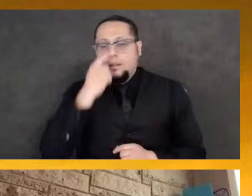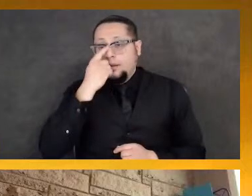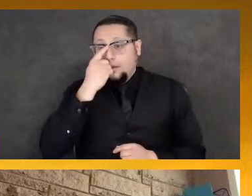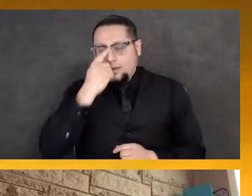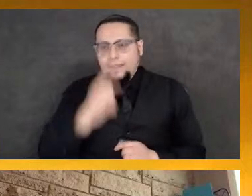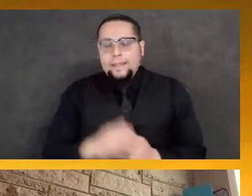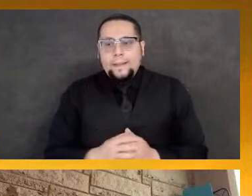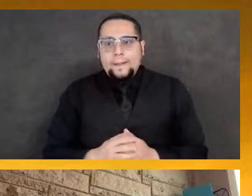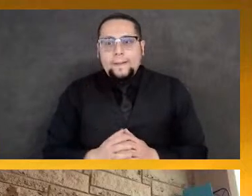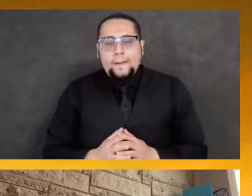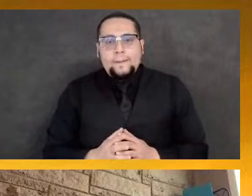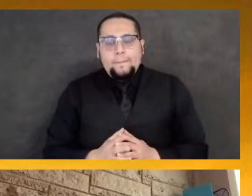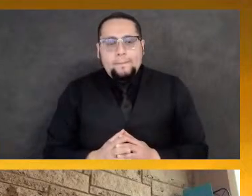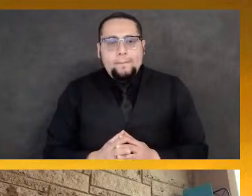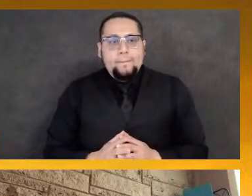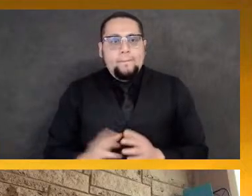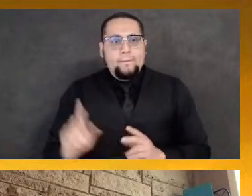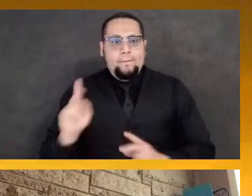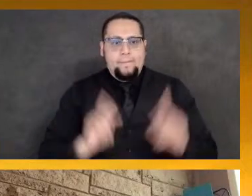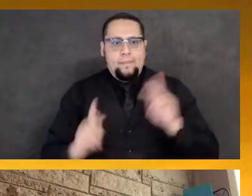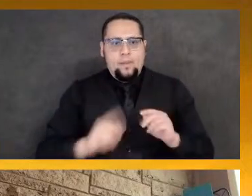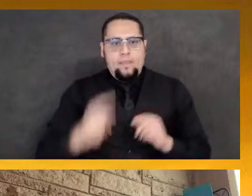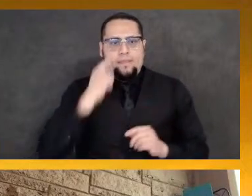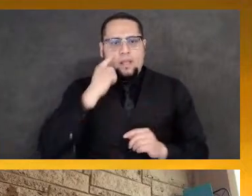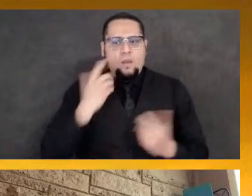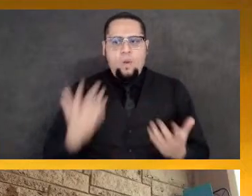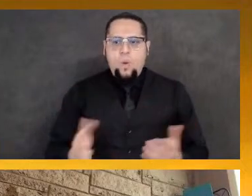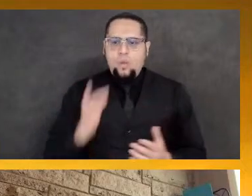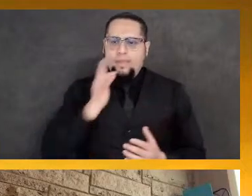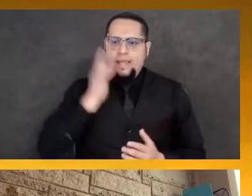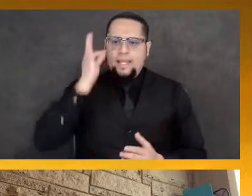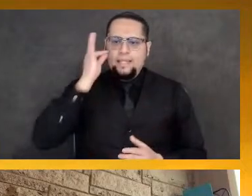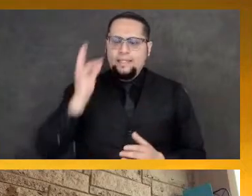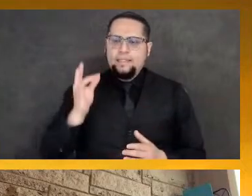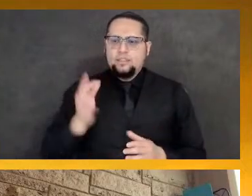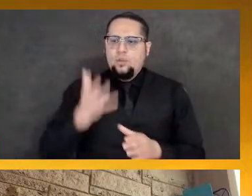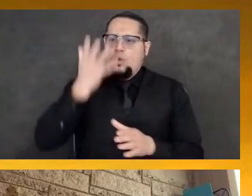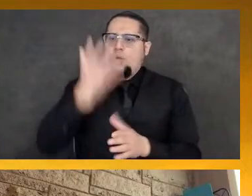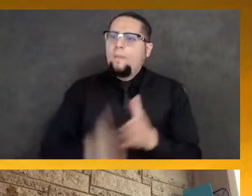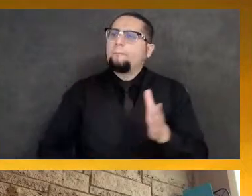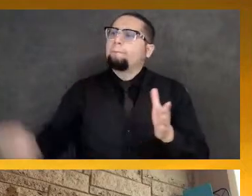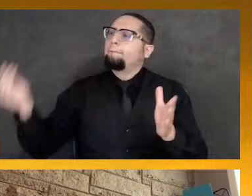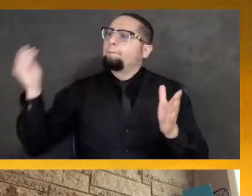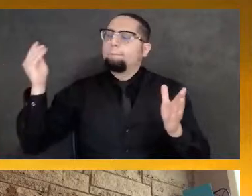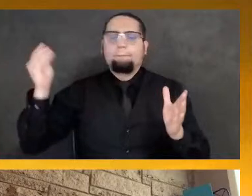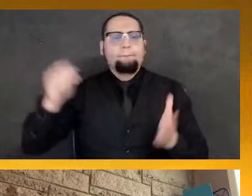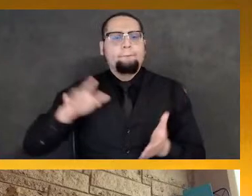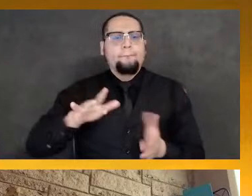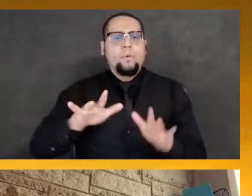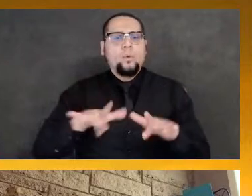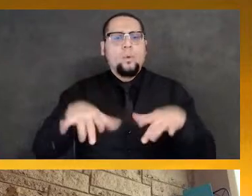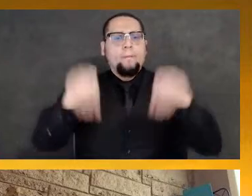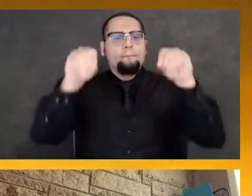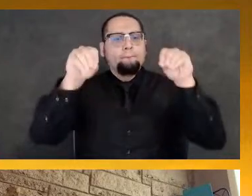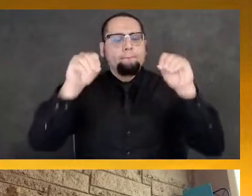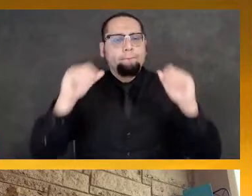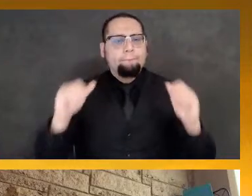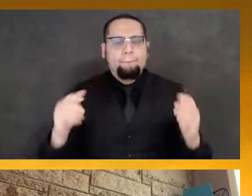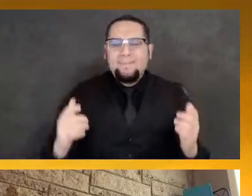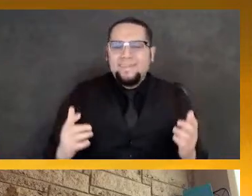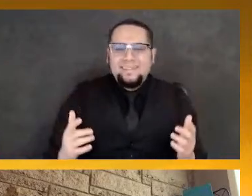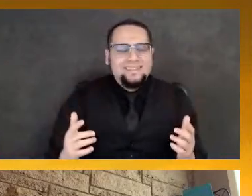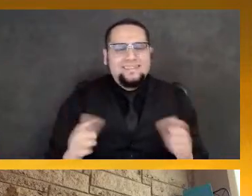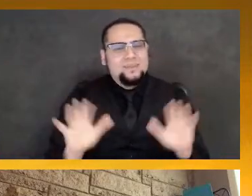of the quote unquote vanishing Indian mythology and how they're the academy, or